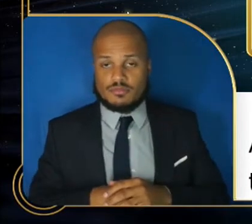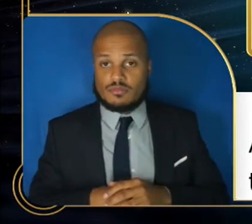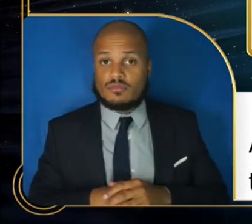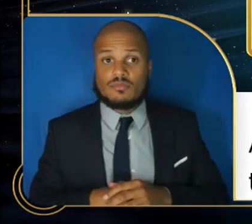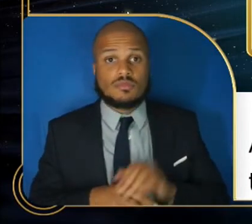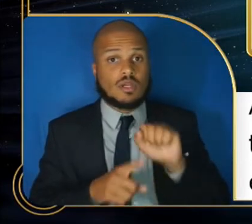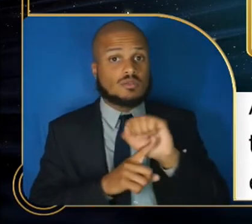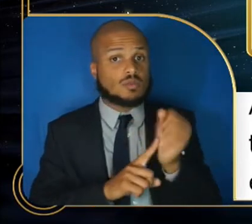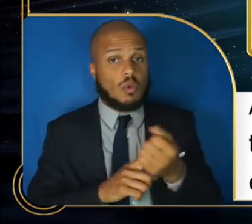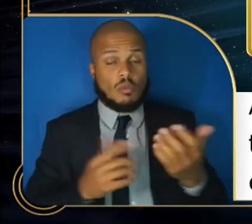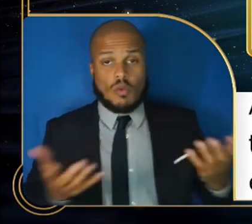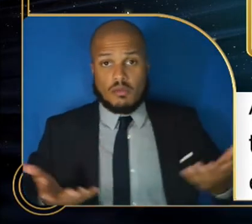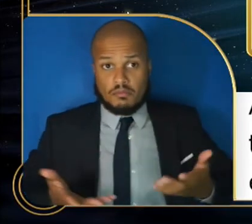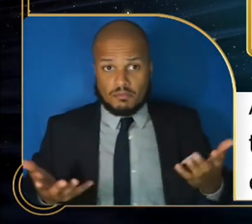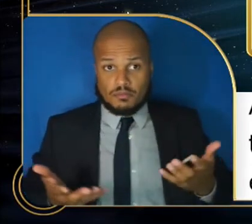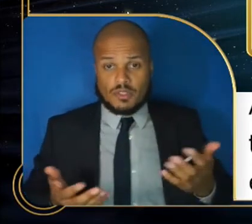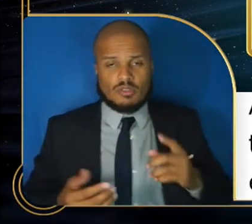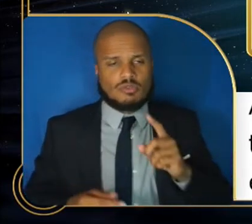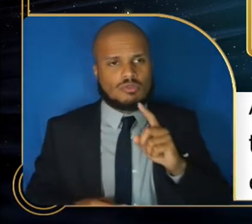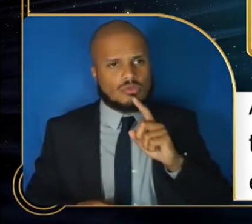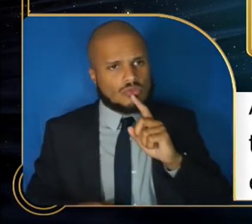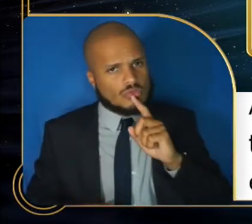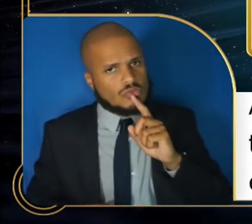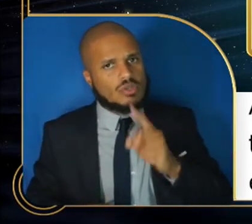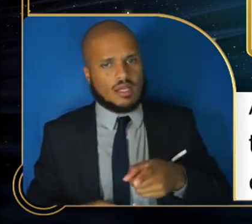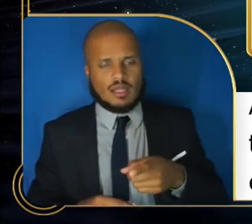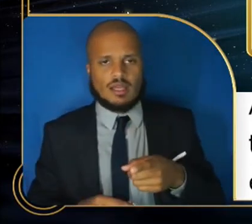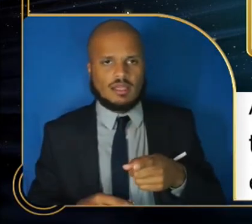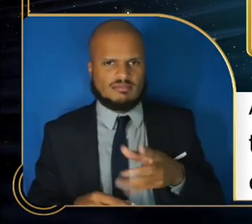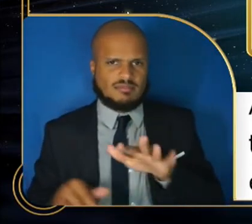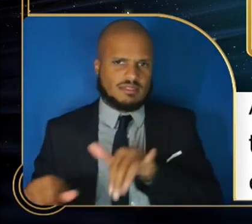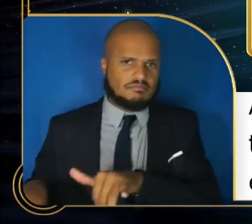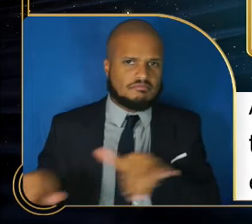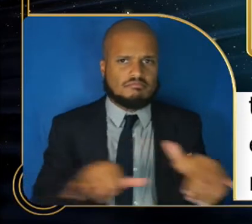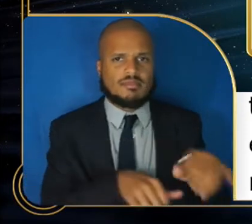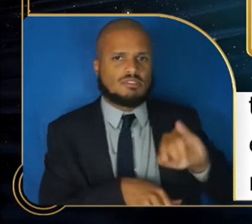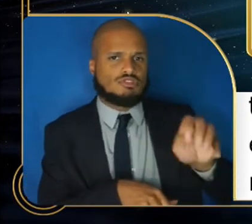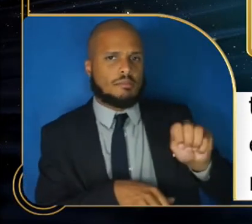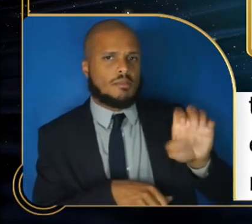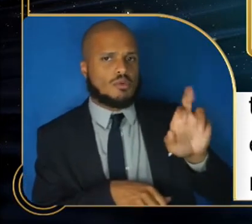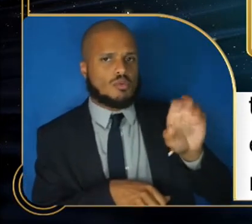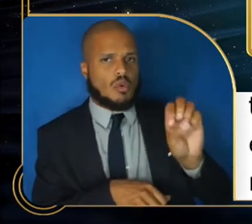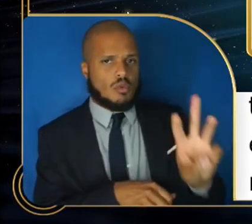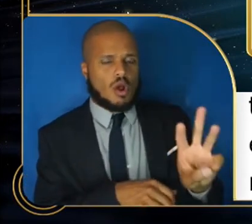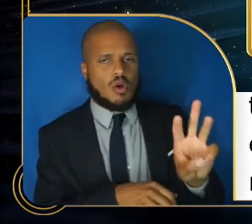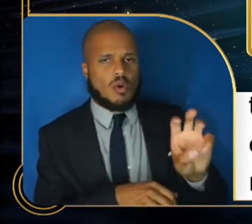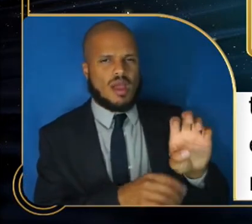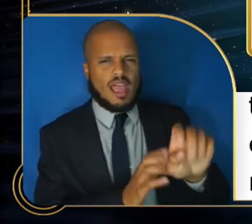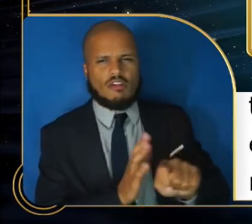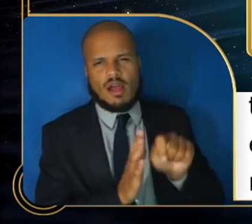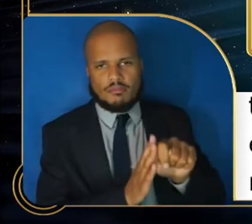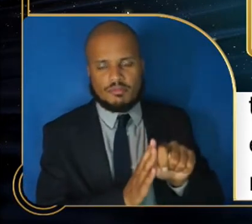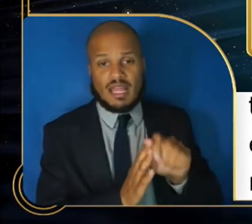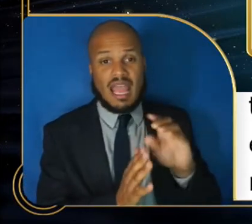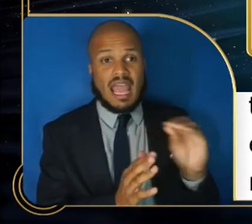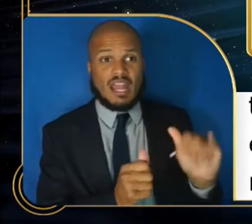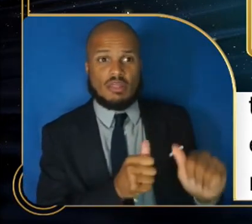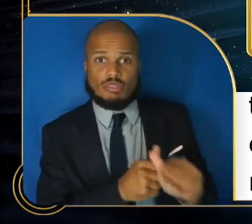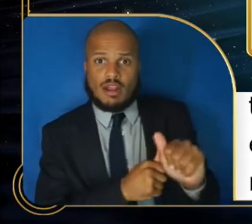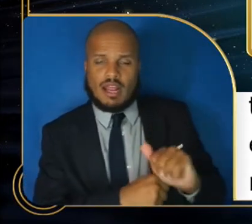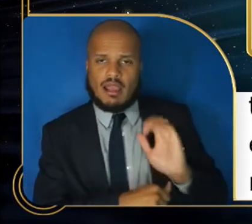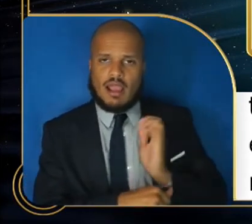nothing short of a de facto return to the Jim Crow era, and which is threatening our most